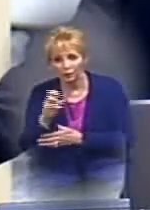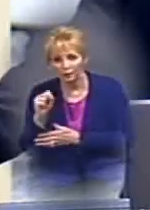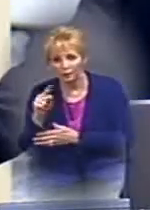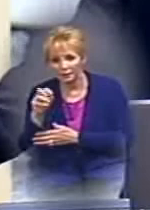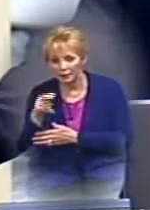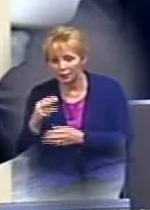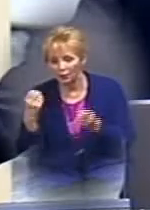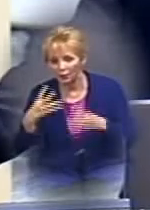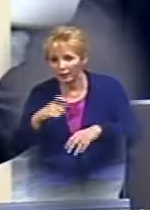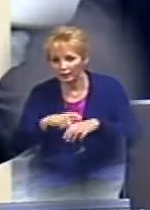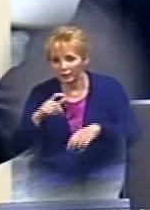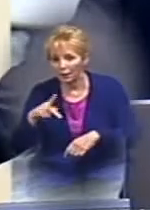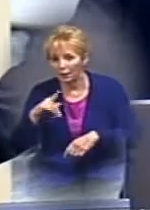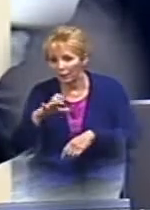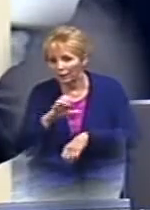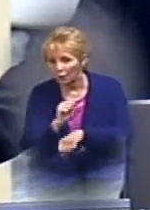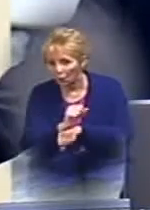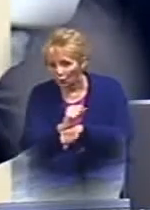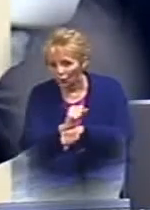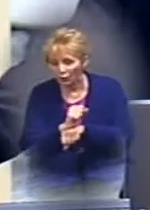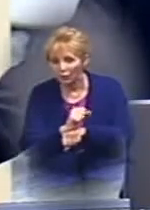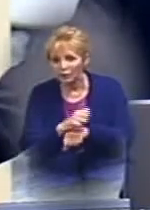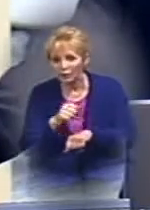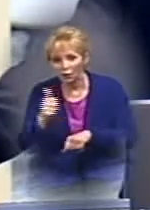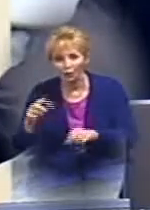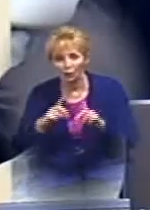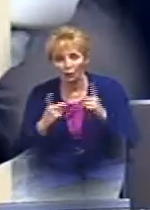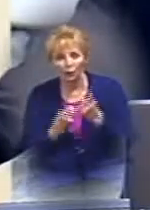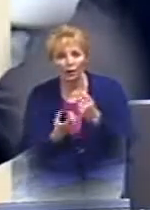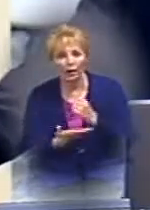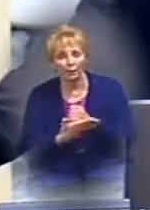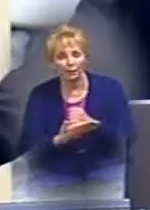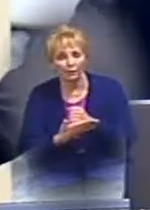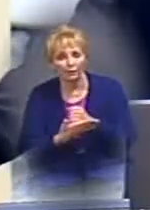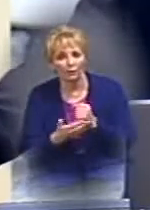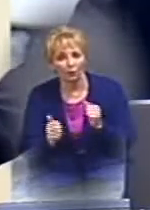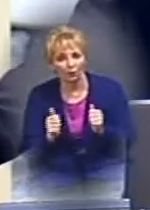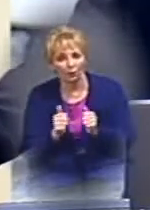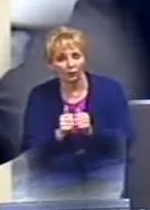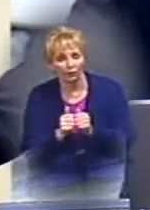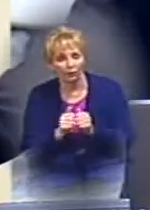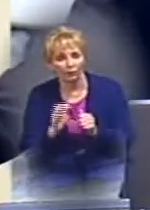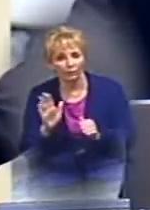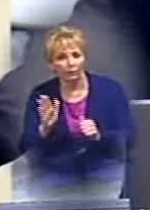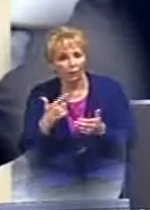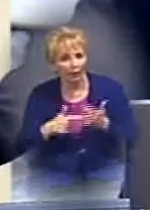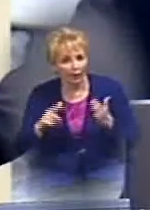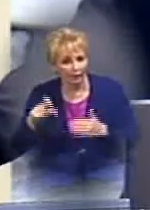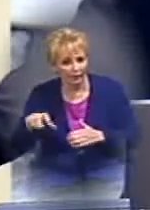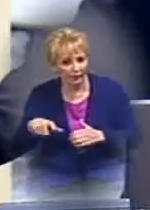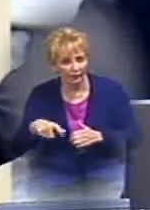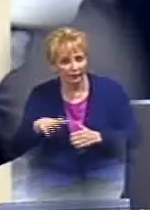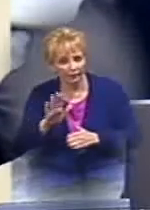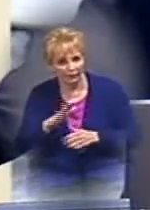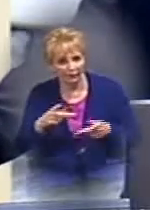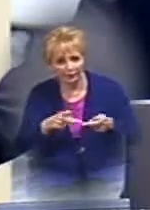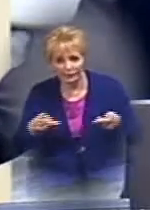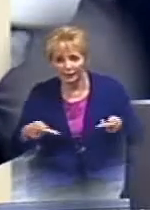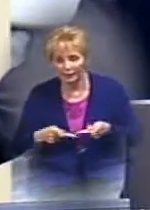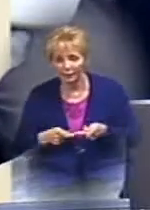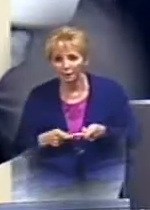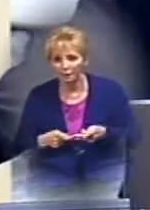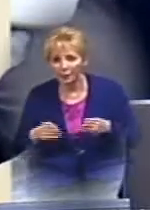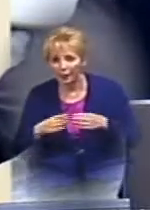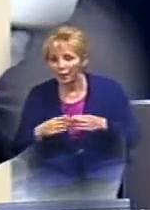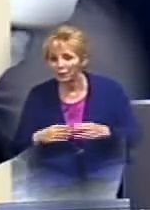its public works programs and other departments to help assist as they need assistance in their facilities. The